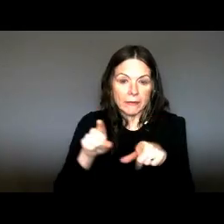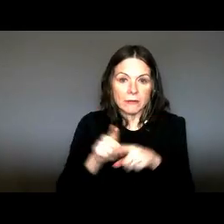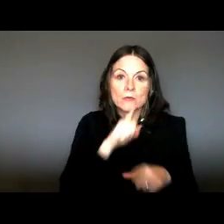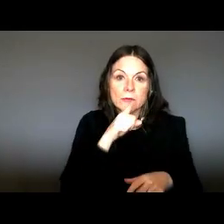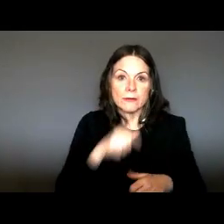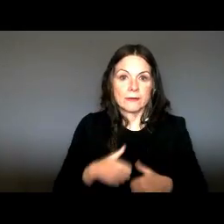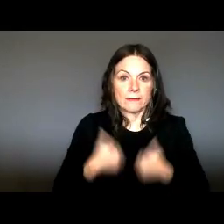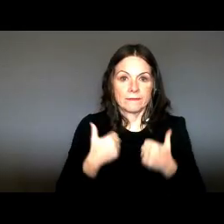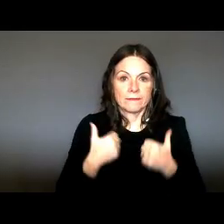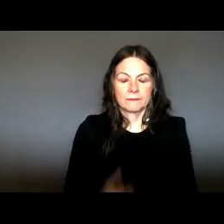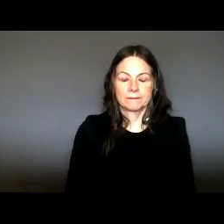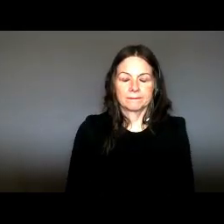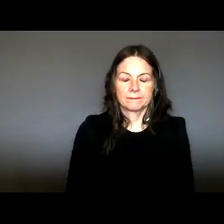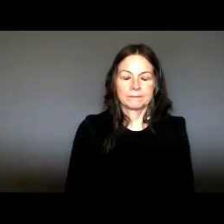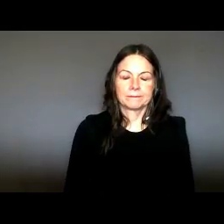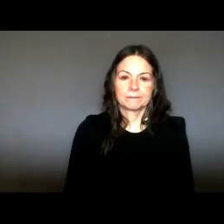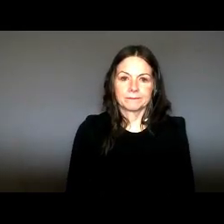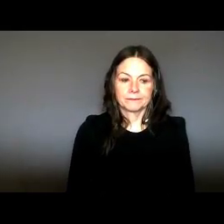with